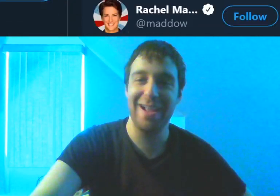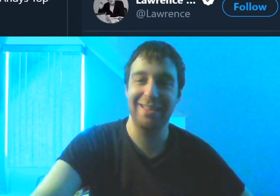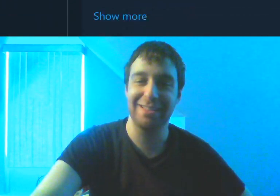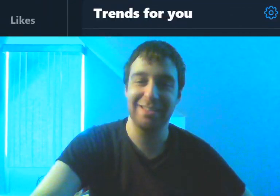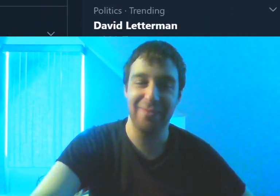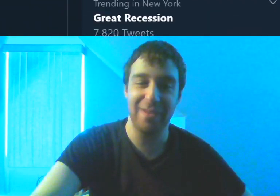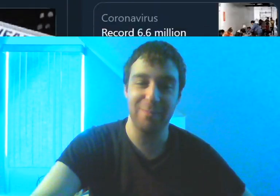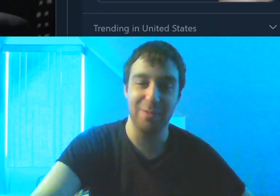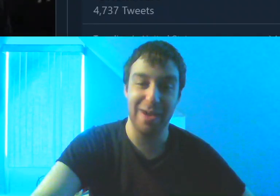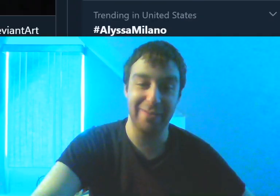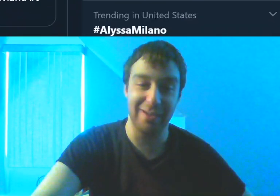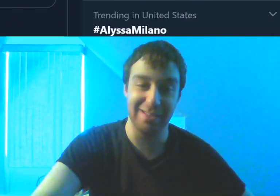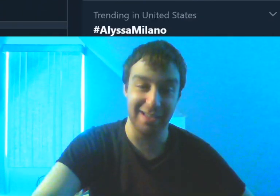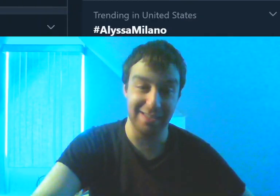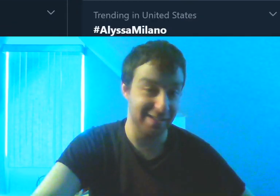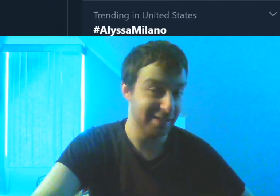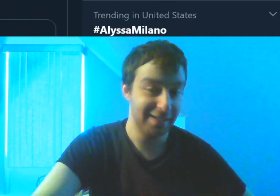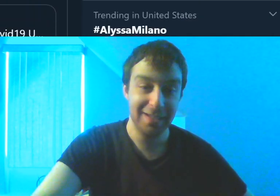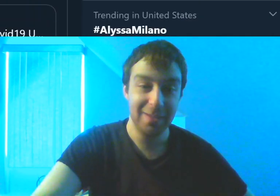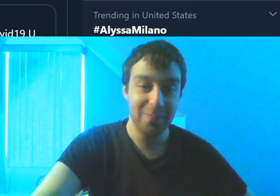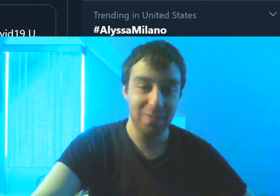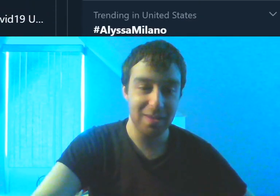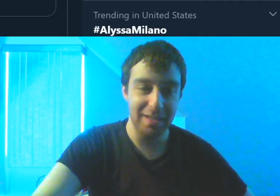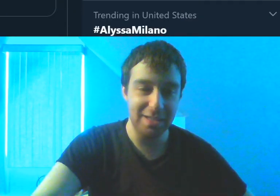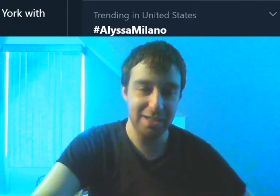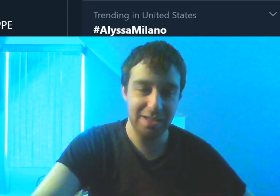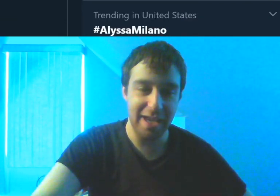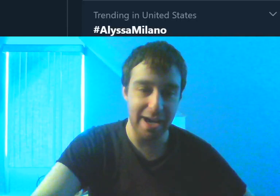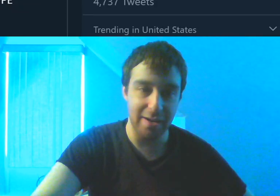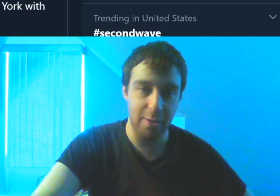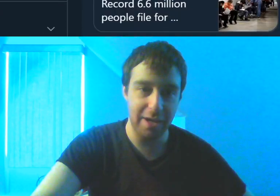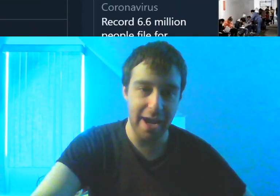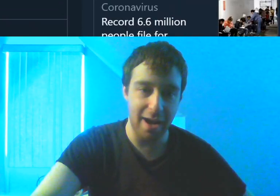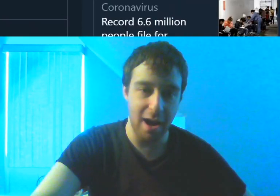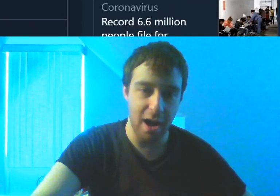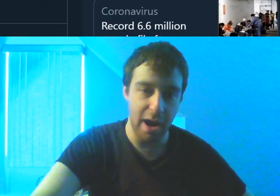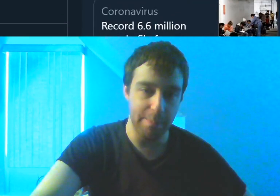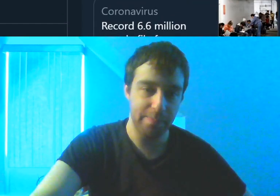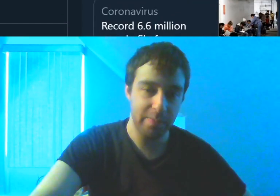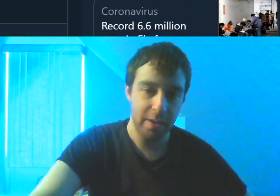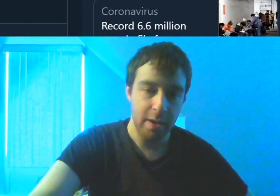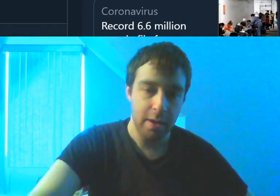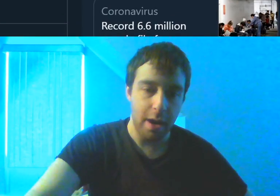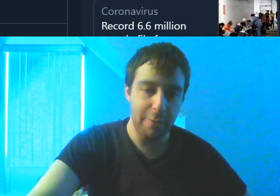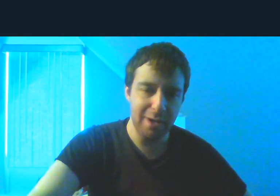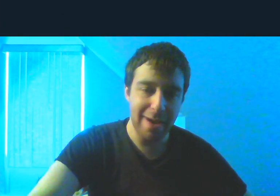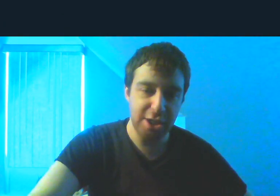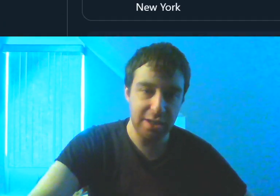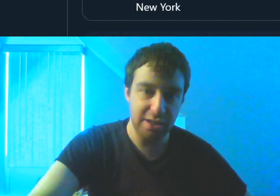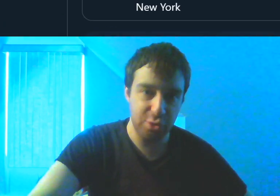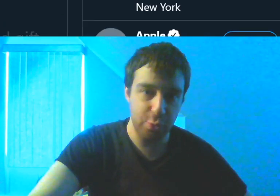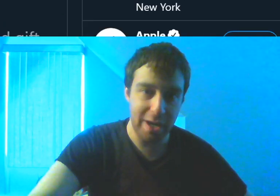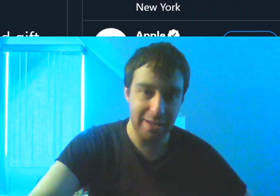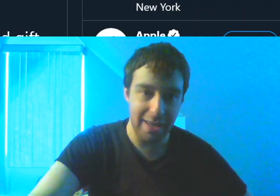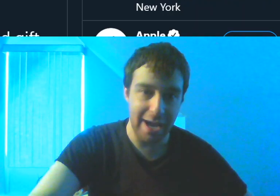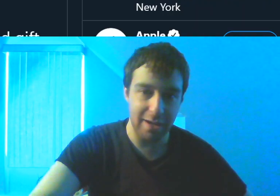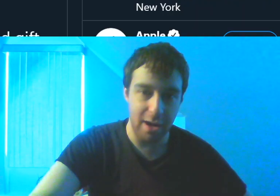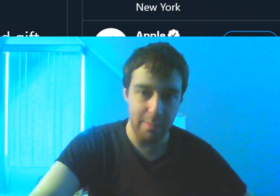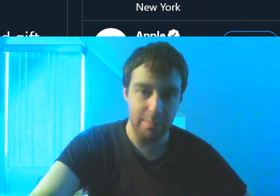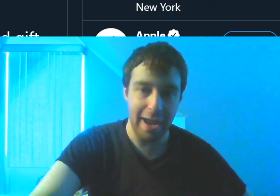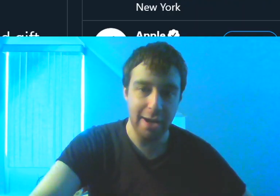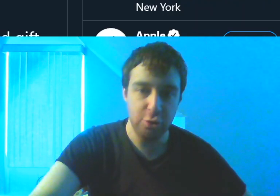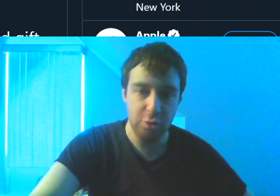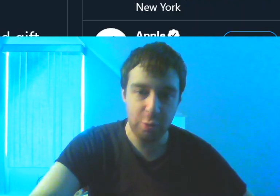You can't make this stuff up with Mike Francesa. You just can't. Okay, I want to mention this tweet